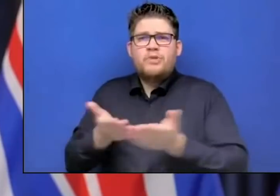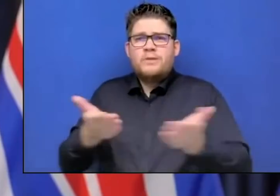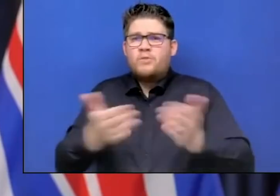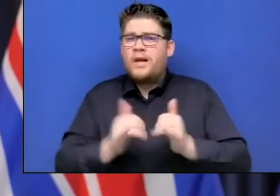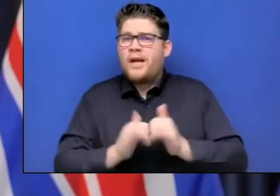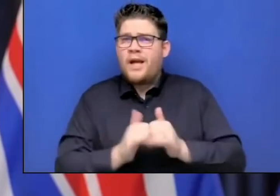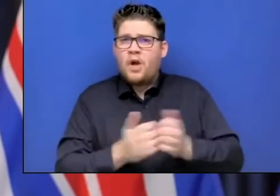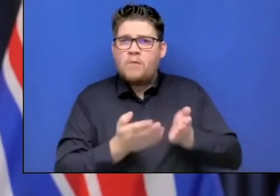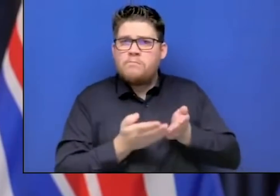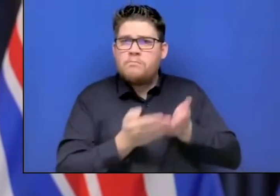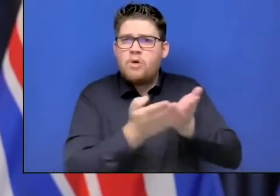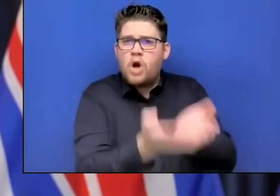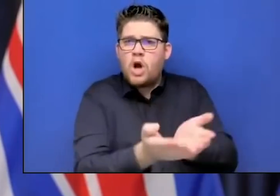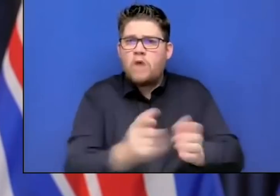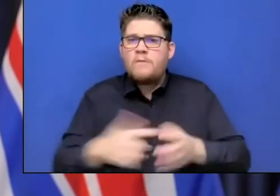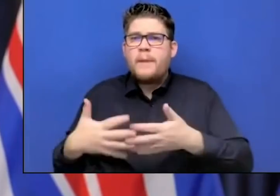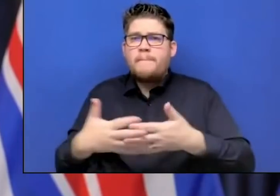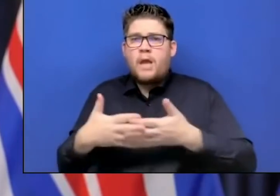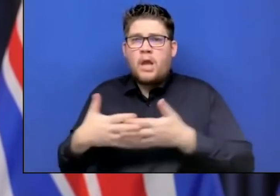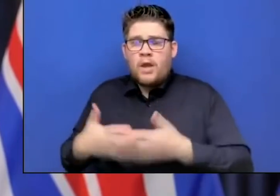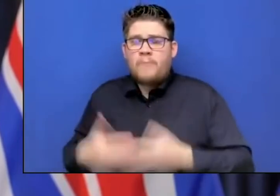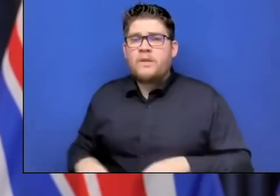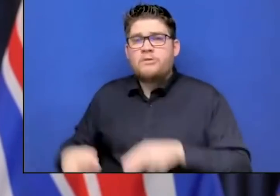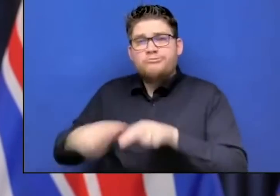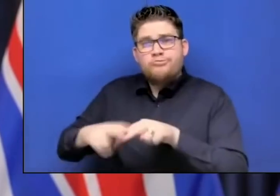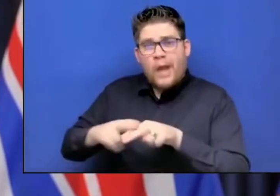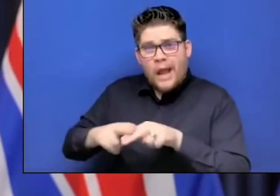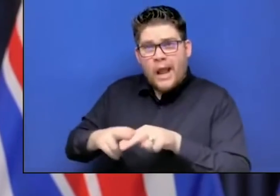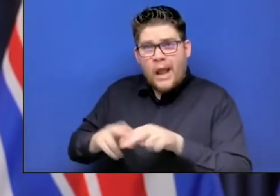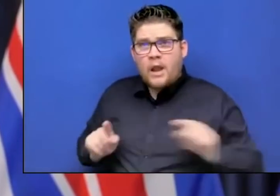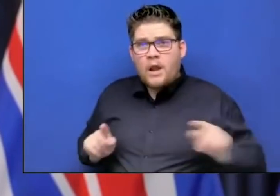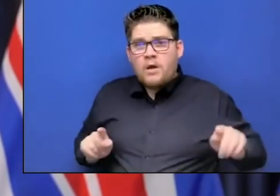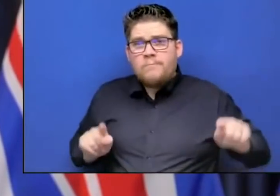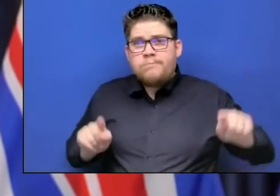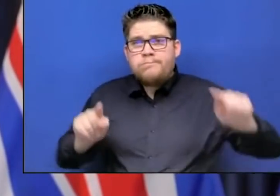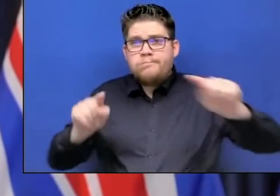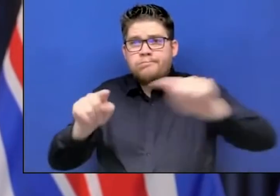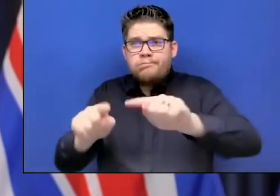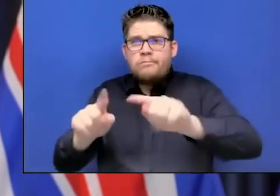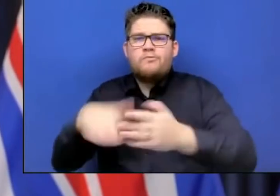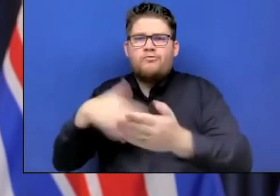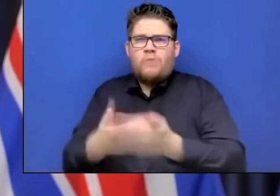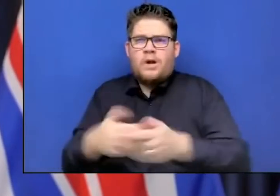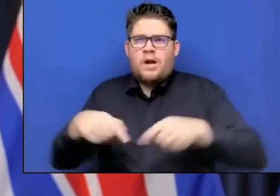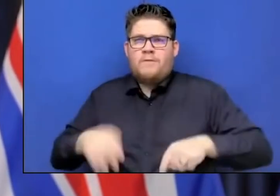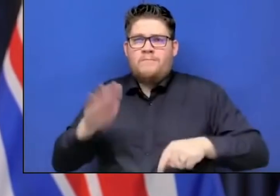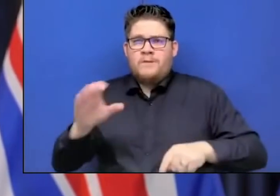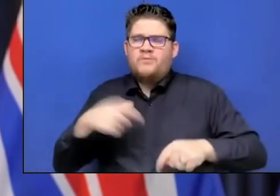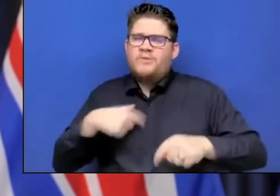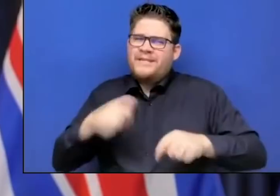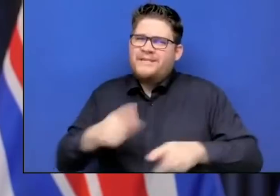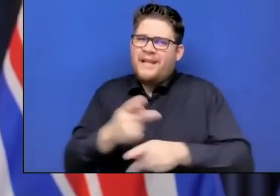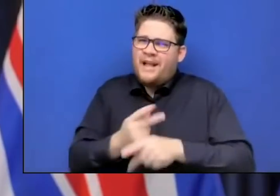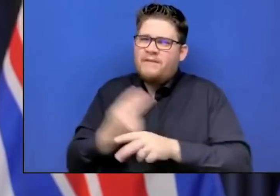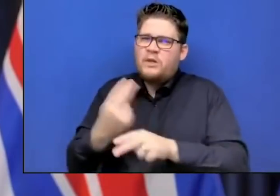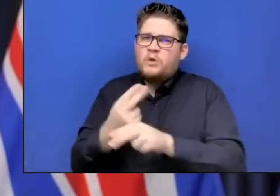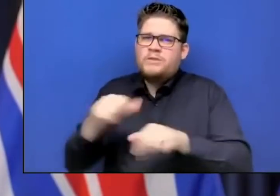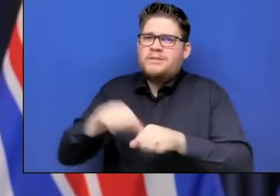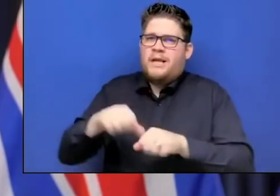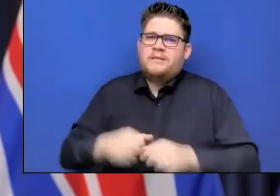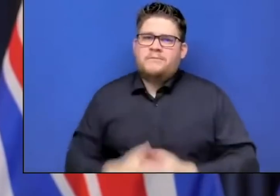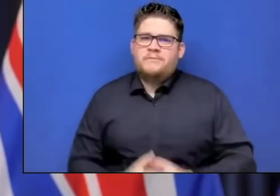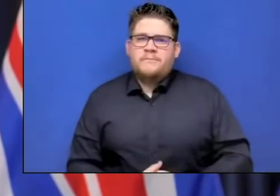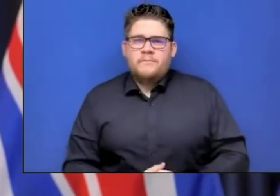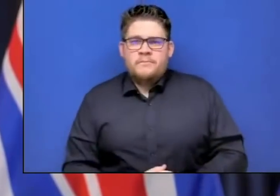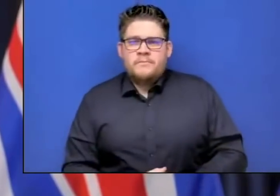is back up and running, we need to stay the course. With the holidays approaching, I understand that people have concerns about being able